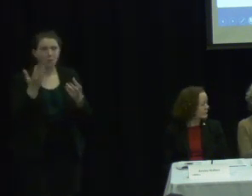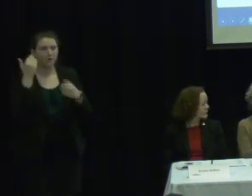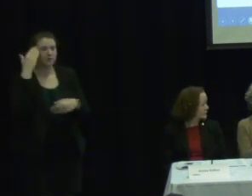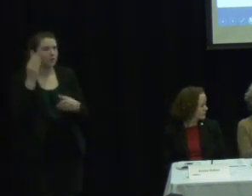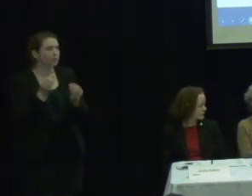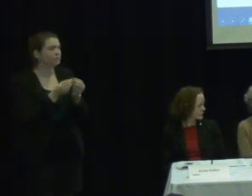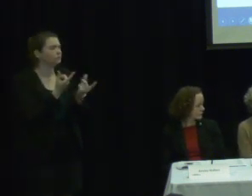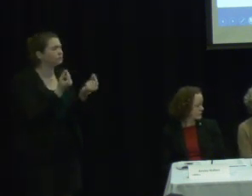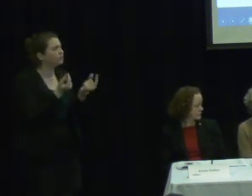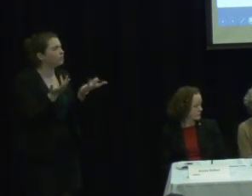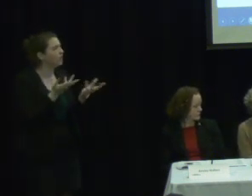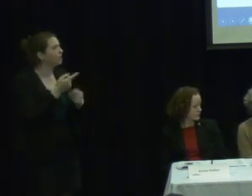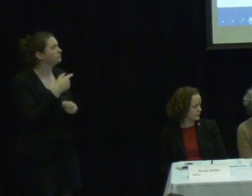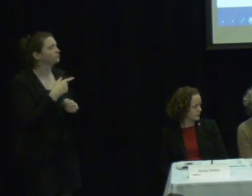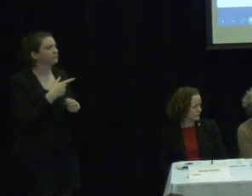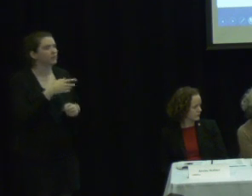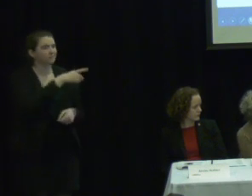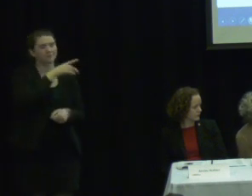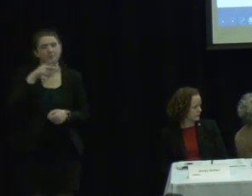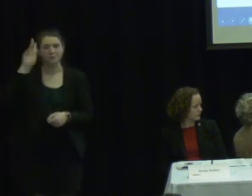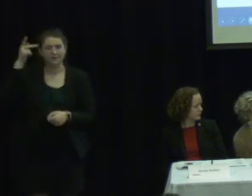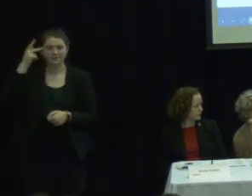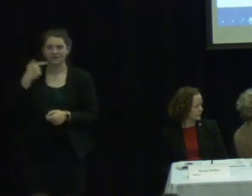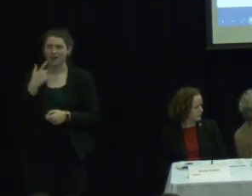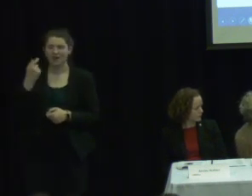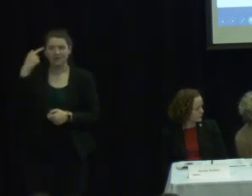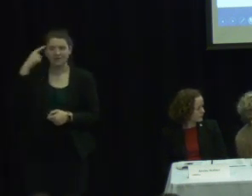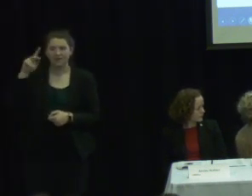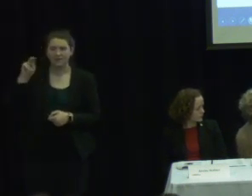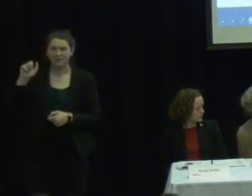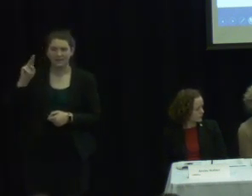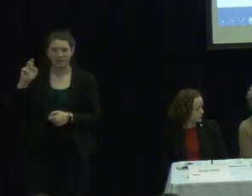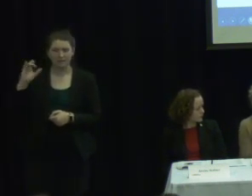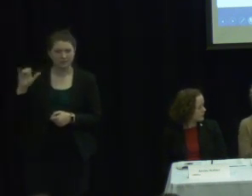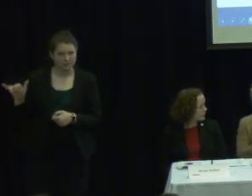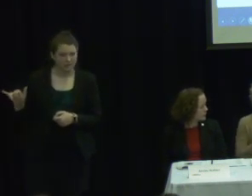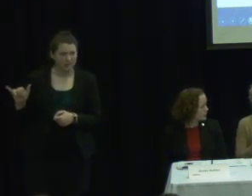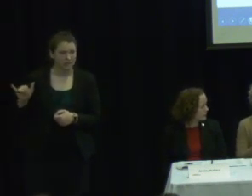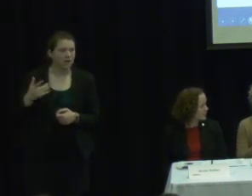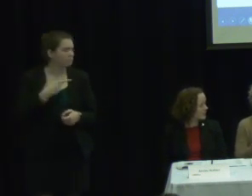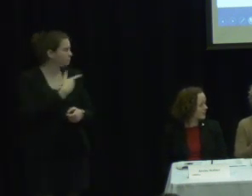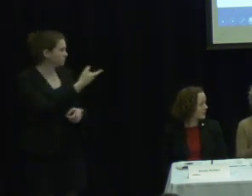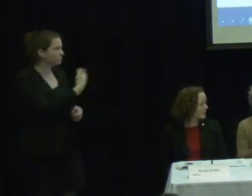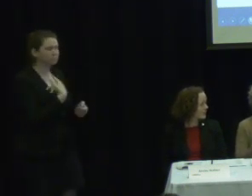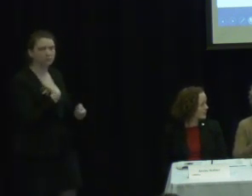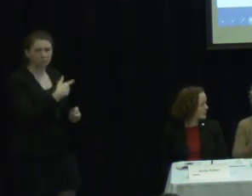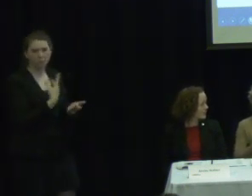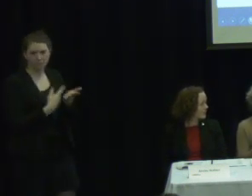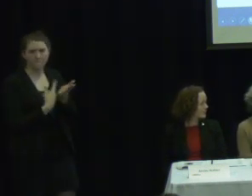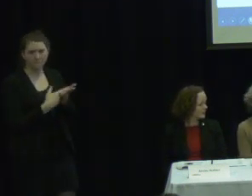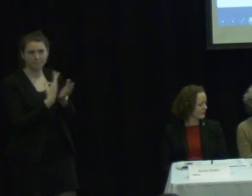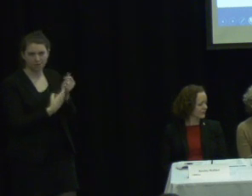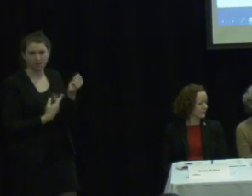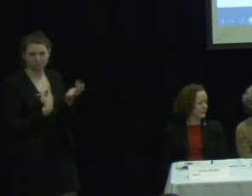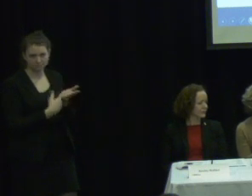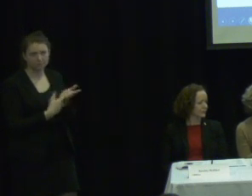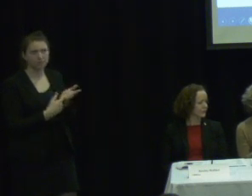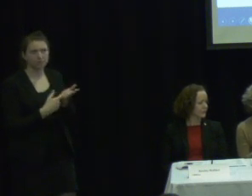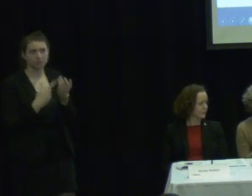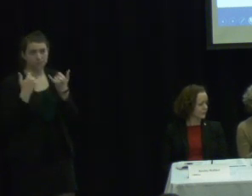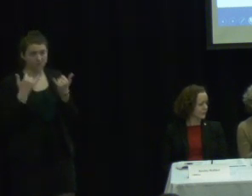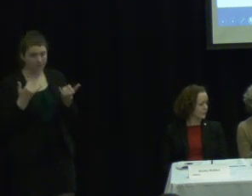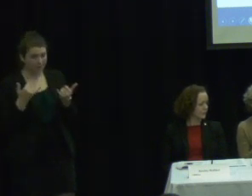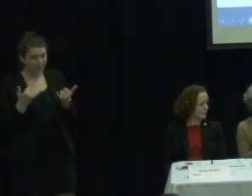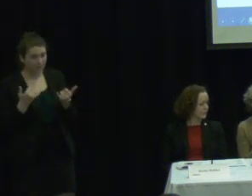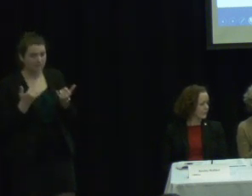I think that may go to Nancy, right? Nancy and I have been consulting. Okay. For the moment,